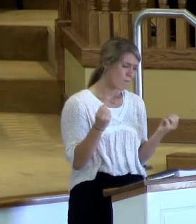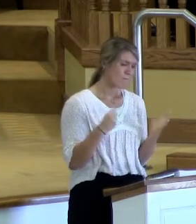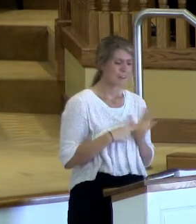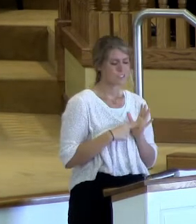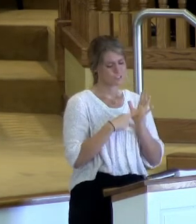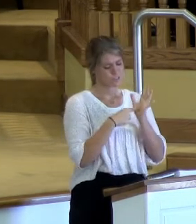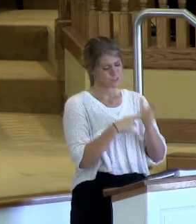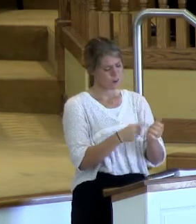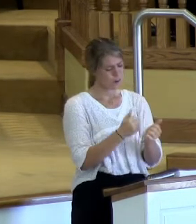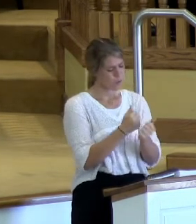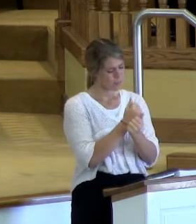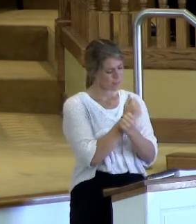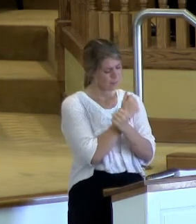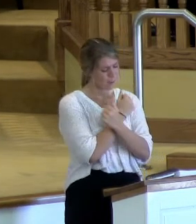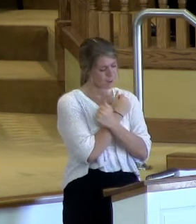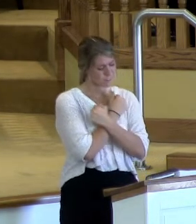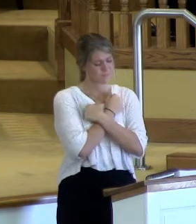I